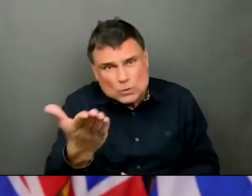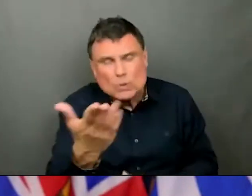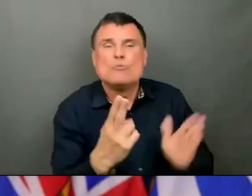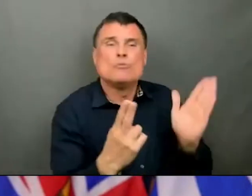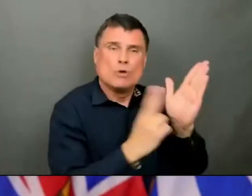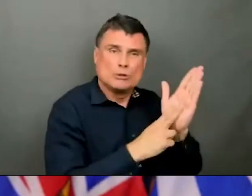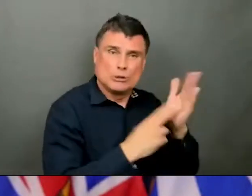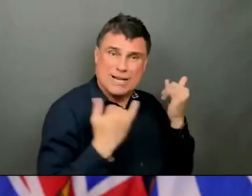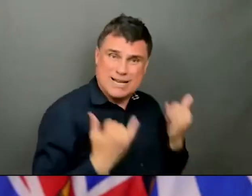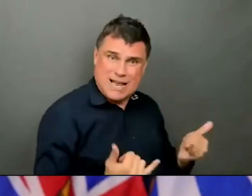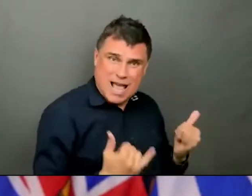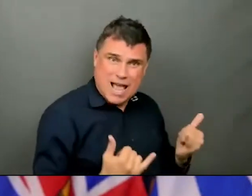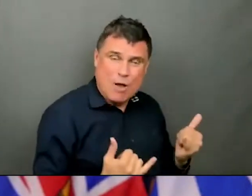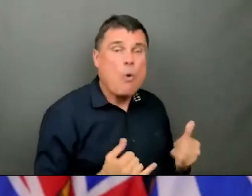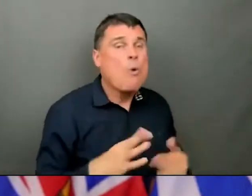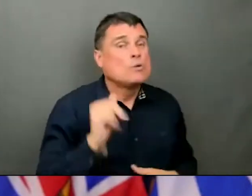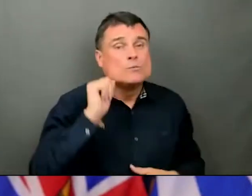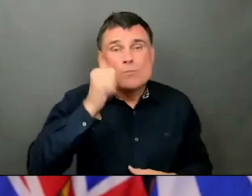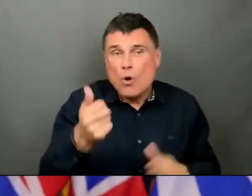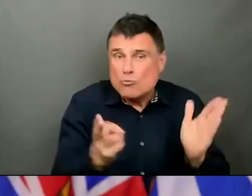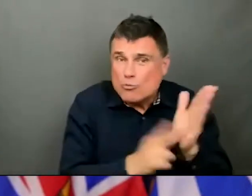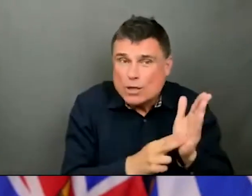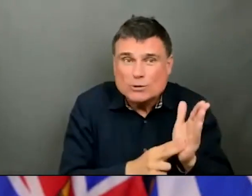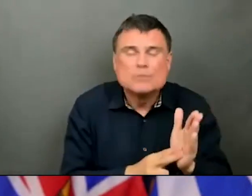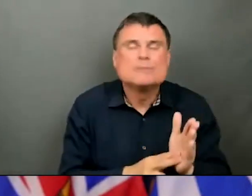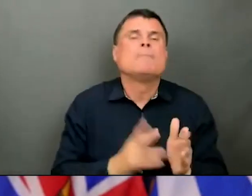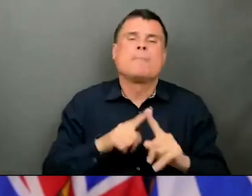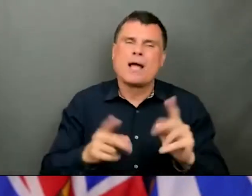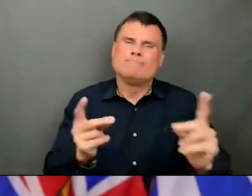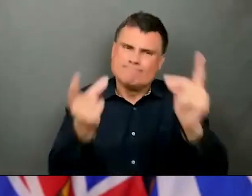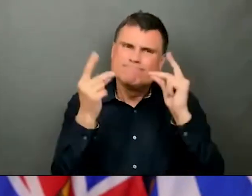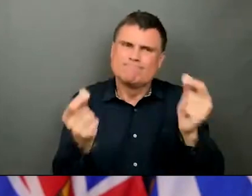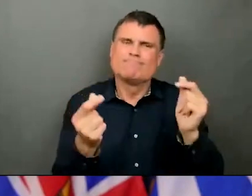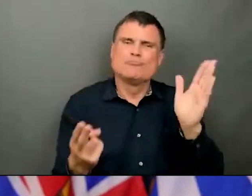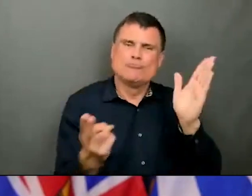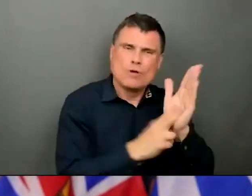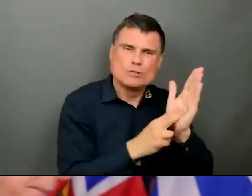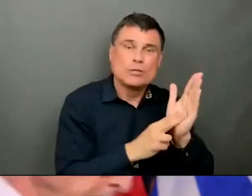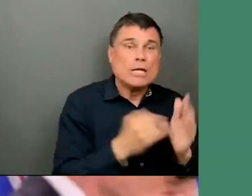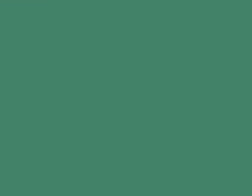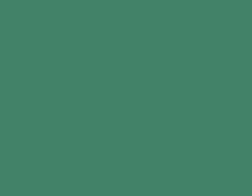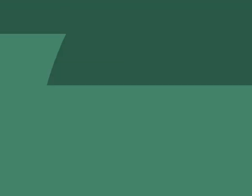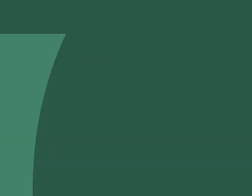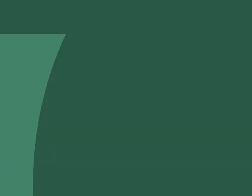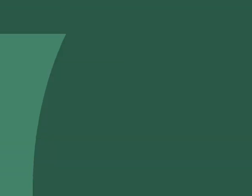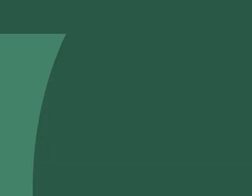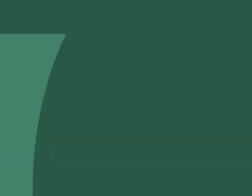registered tomorrow, get registered as soon as possible, and encourage anyone you know to get registered.